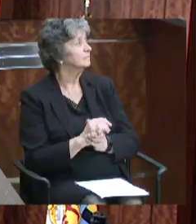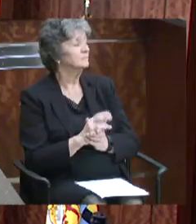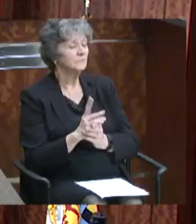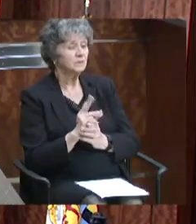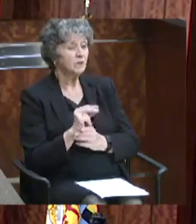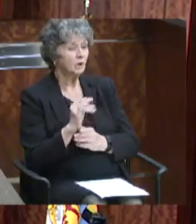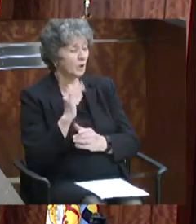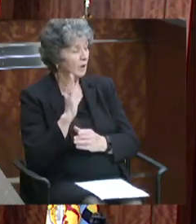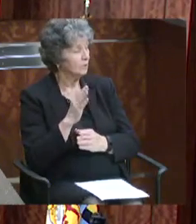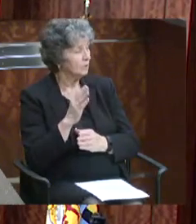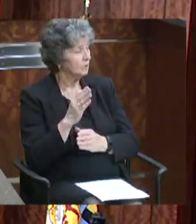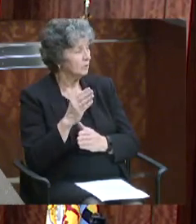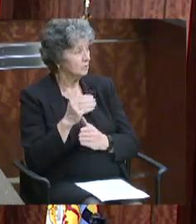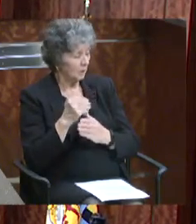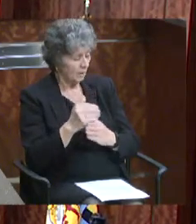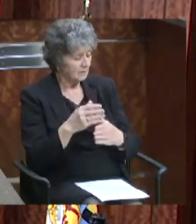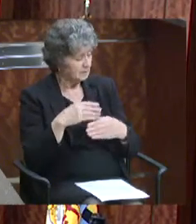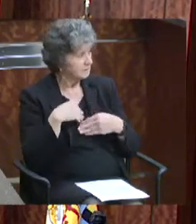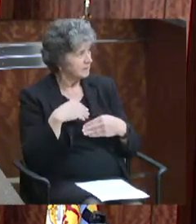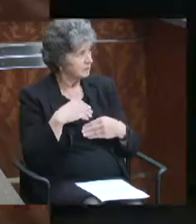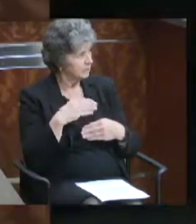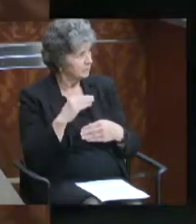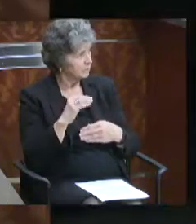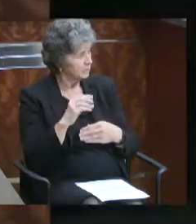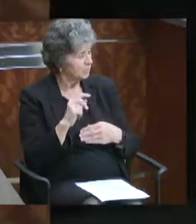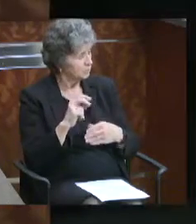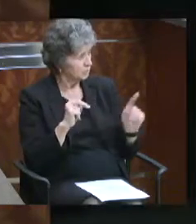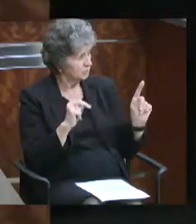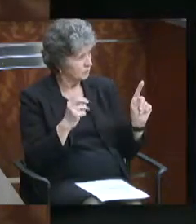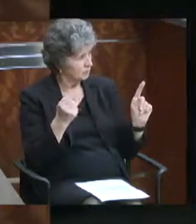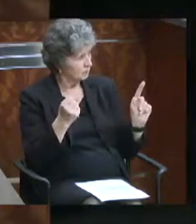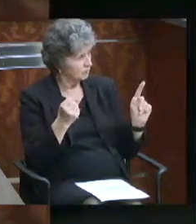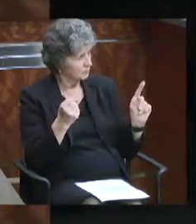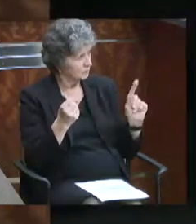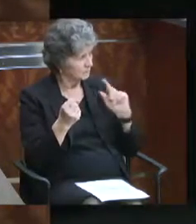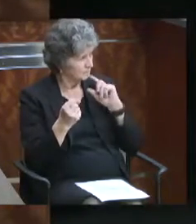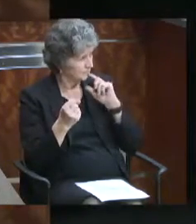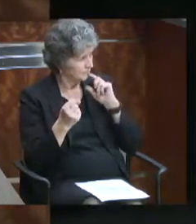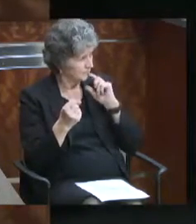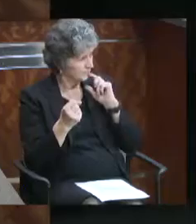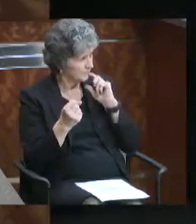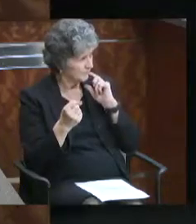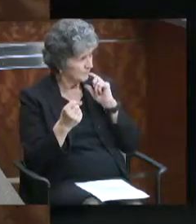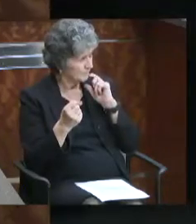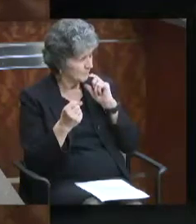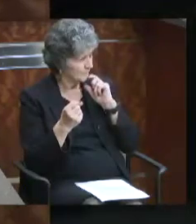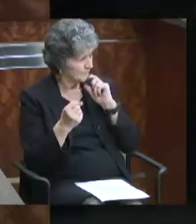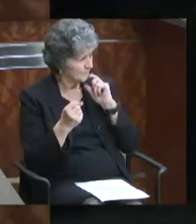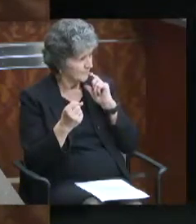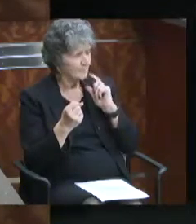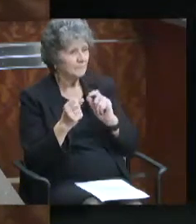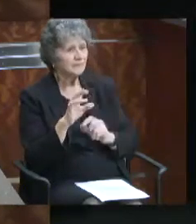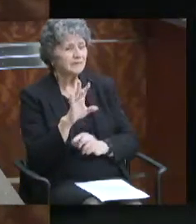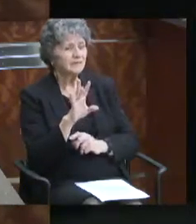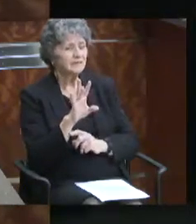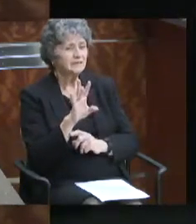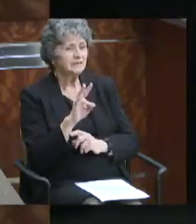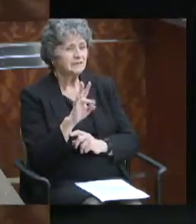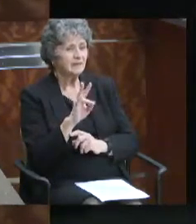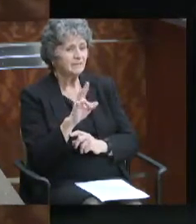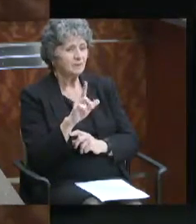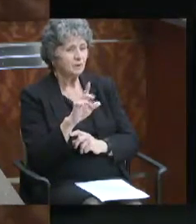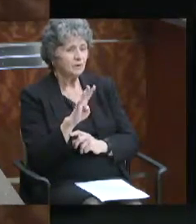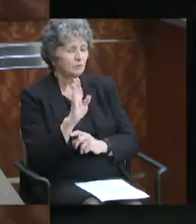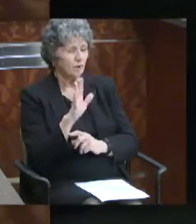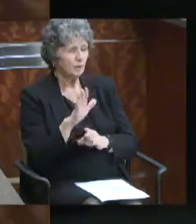Seeing none, I'll go ahead and take a motion. Mr. Wait, President. I gotta have a public hearing. It's 7:24 and I open the